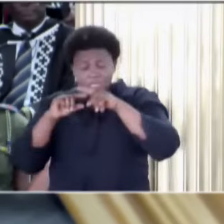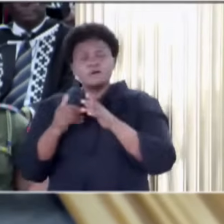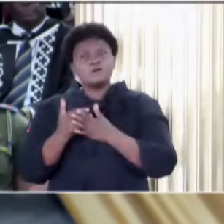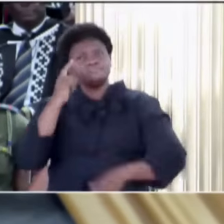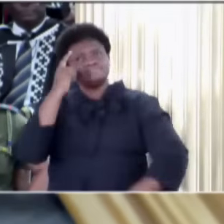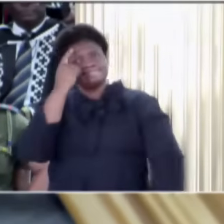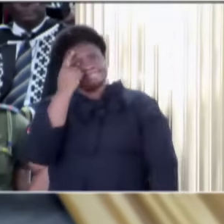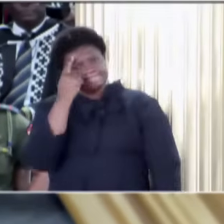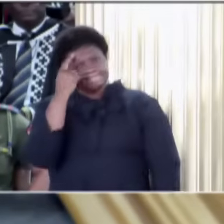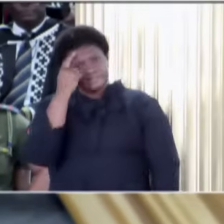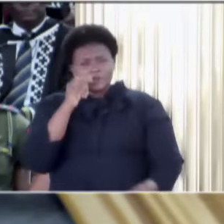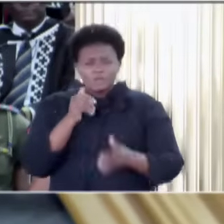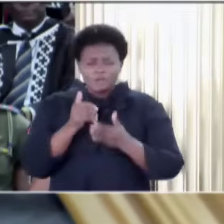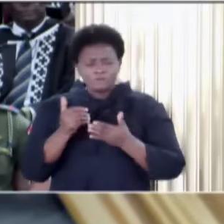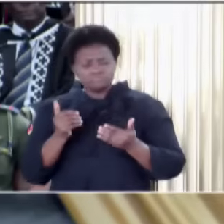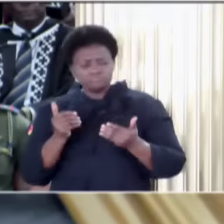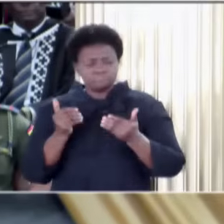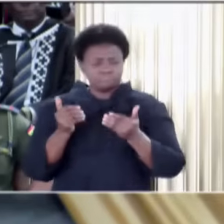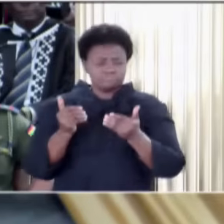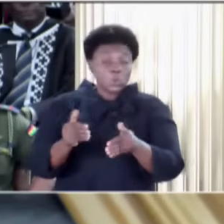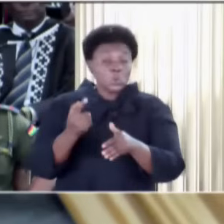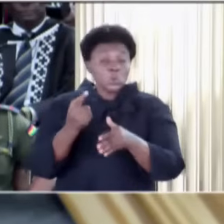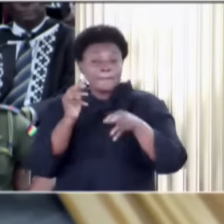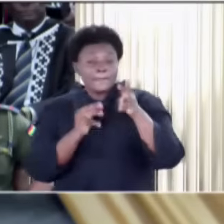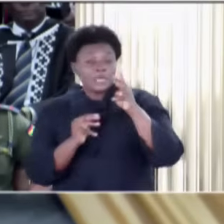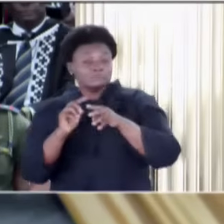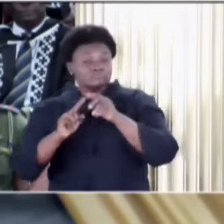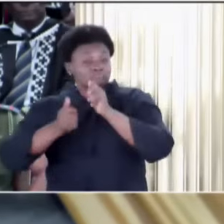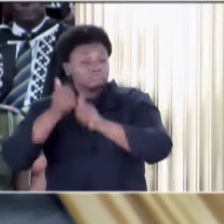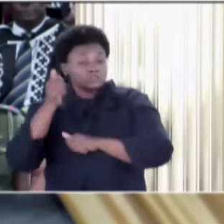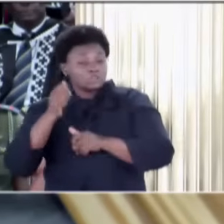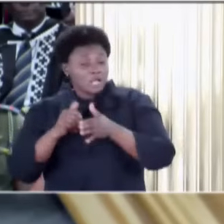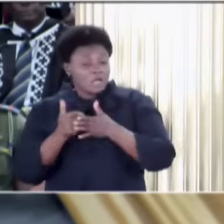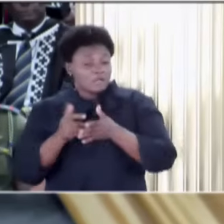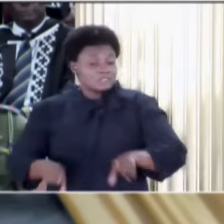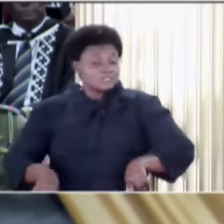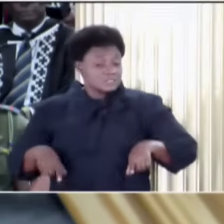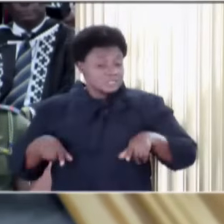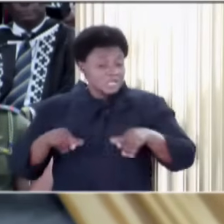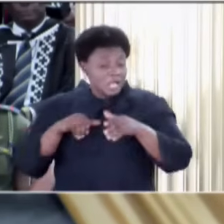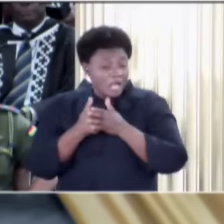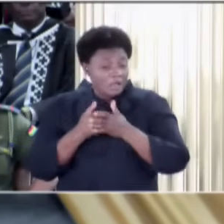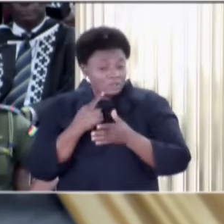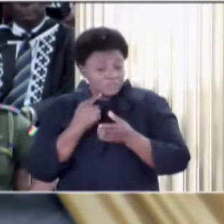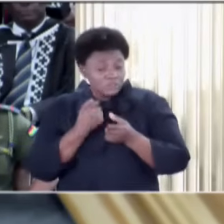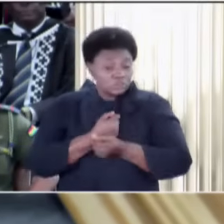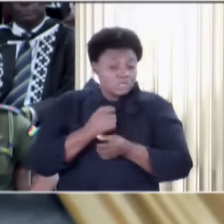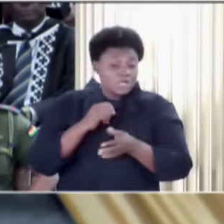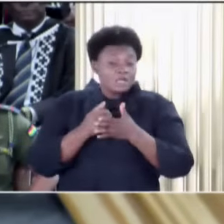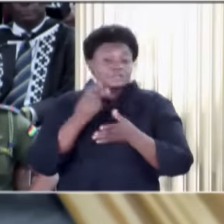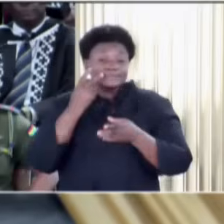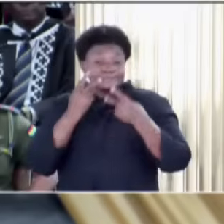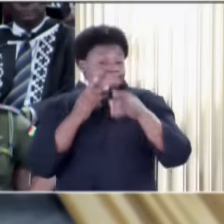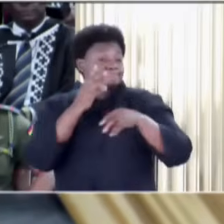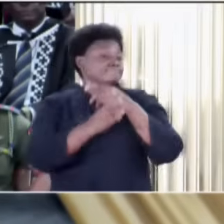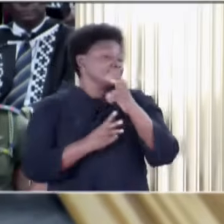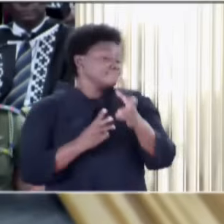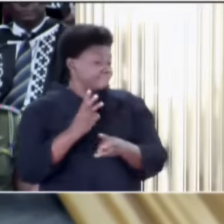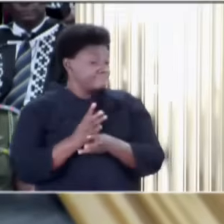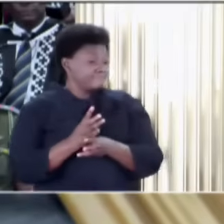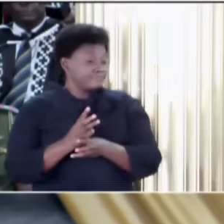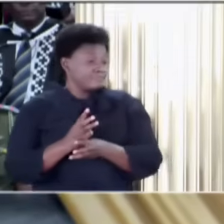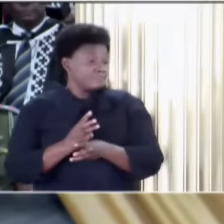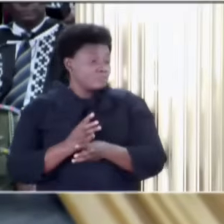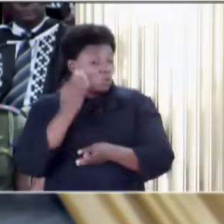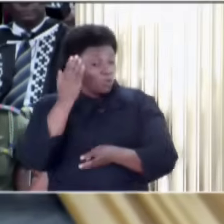how they move, what matters most, how they live, how they love, how they see the world. Because you